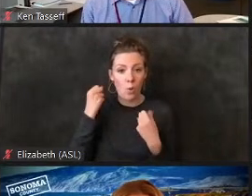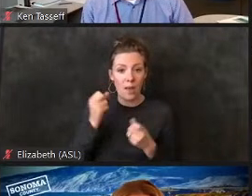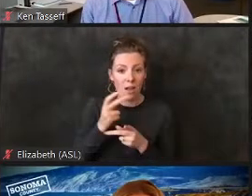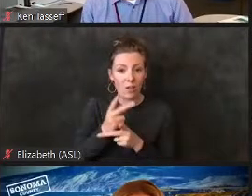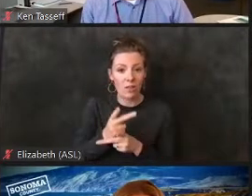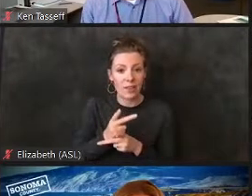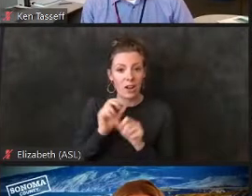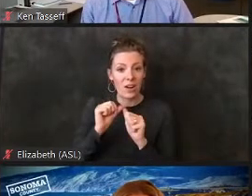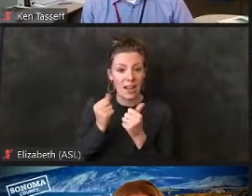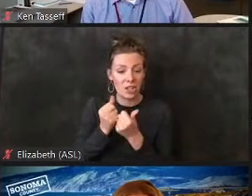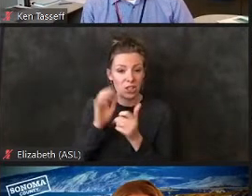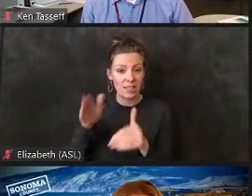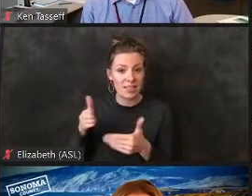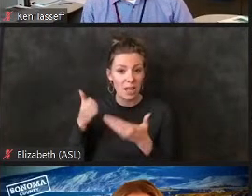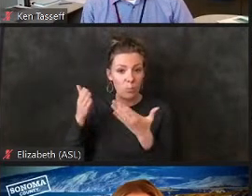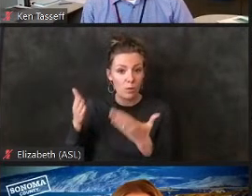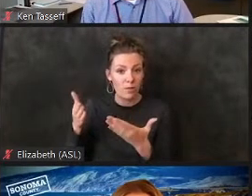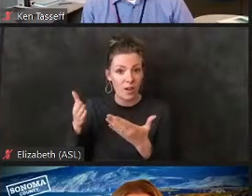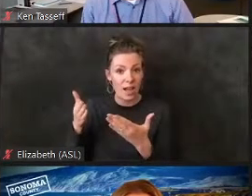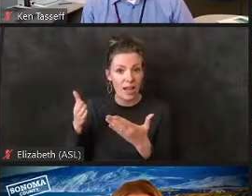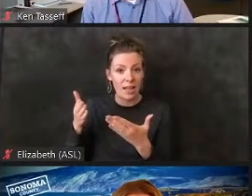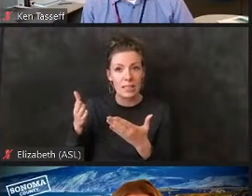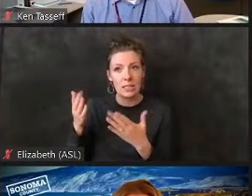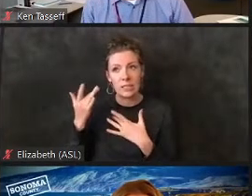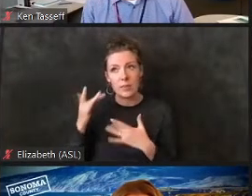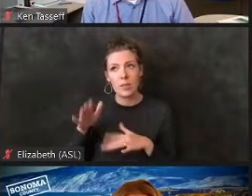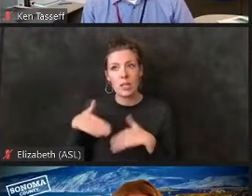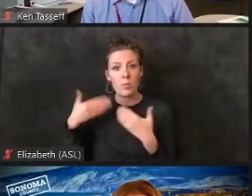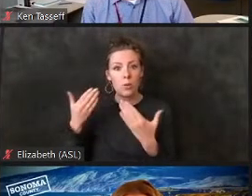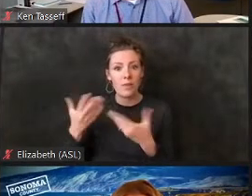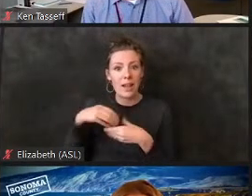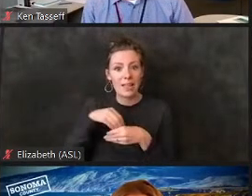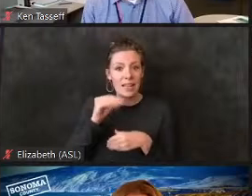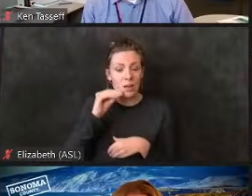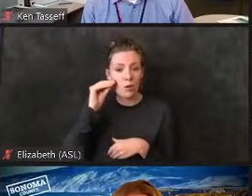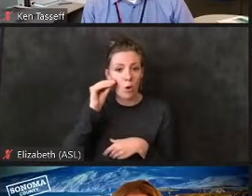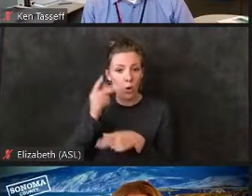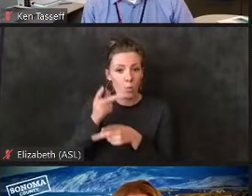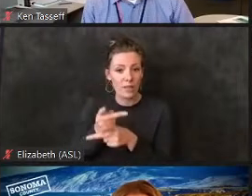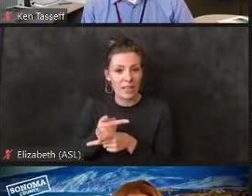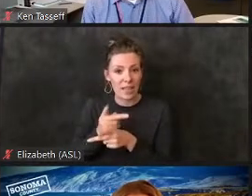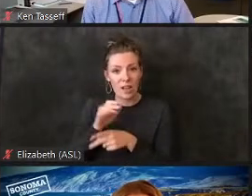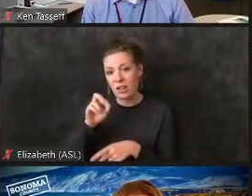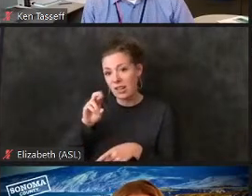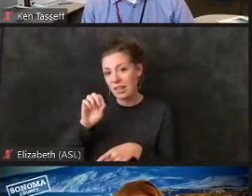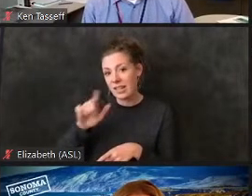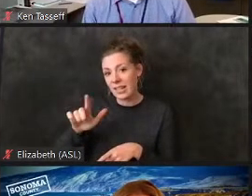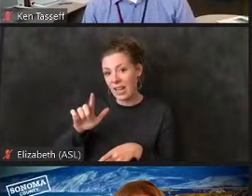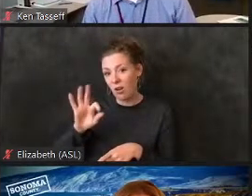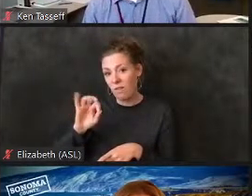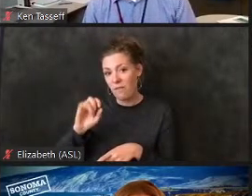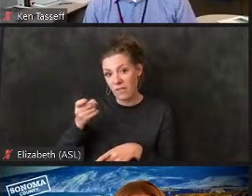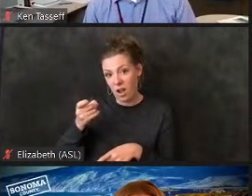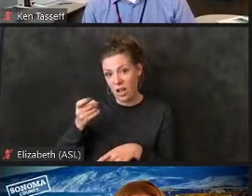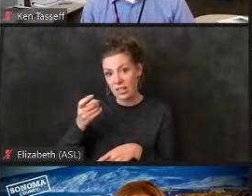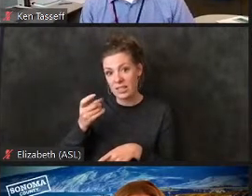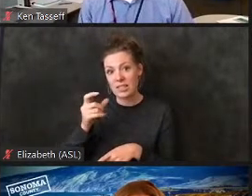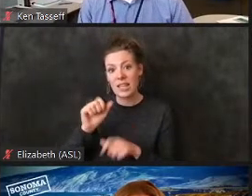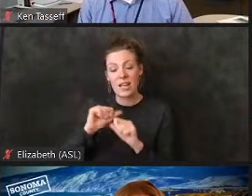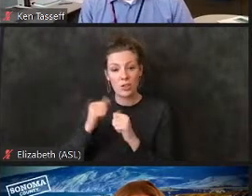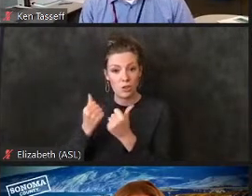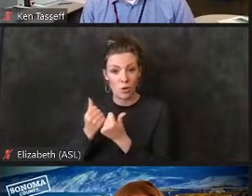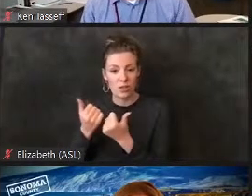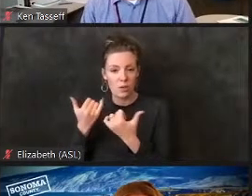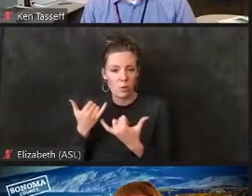provide, usually provide in-home care. Cheryl Fox and Associates is the one that currently we're contracted with